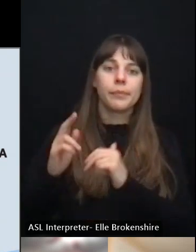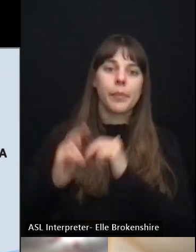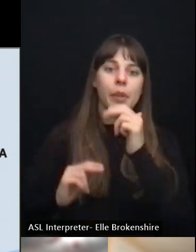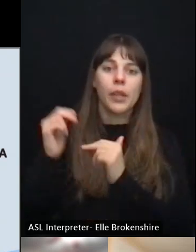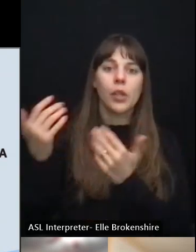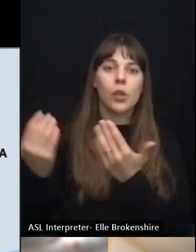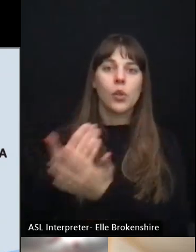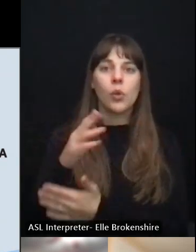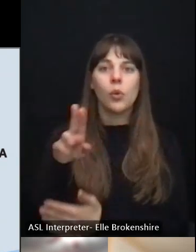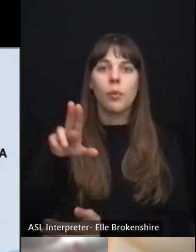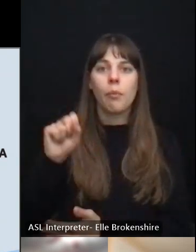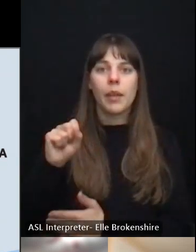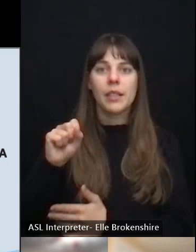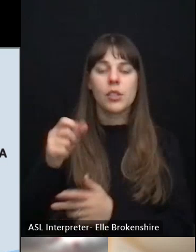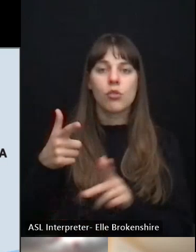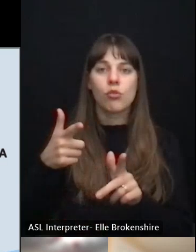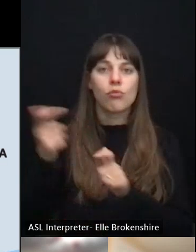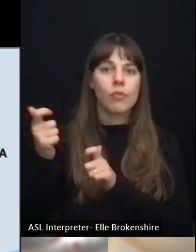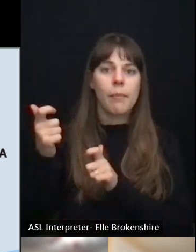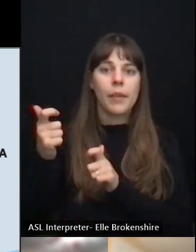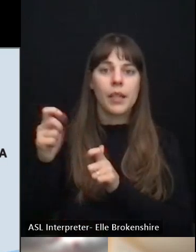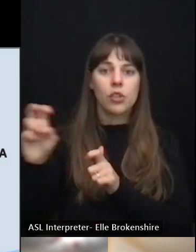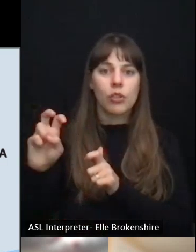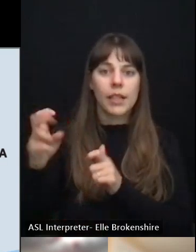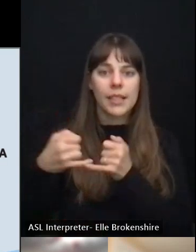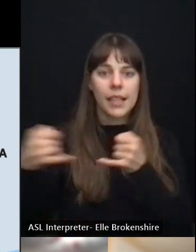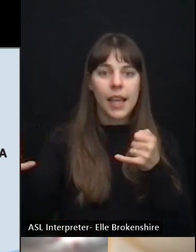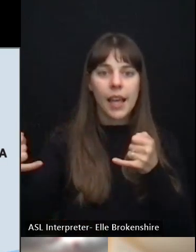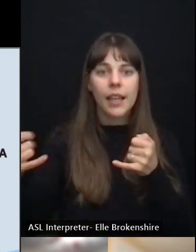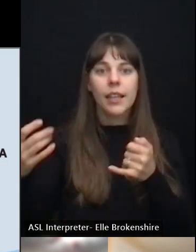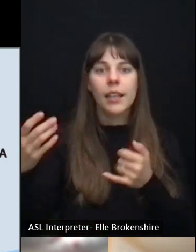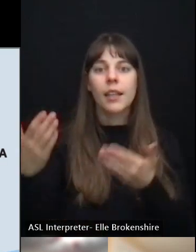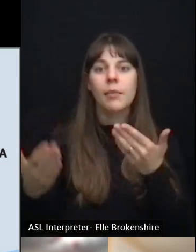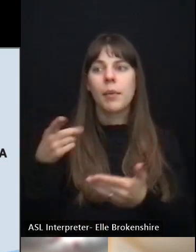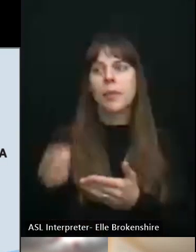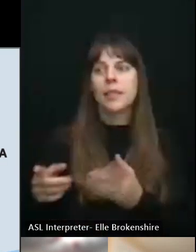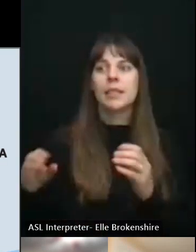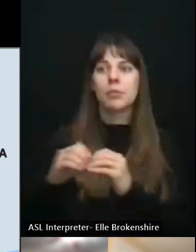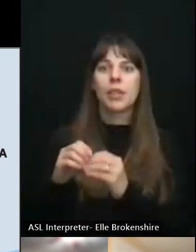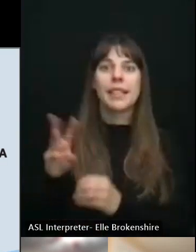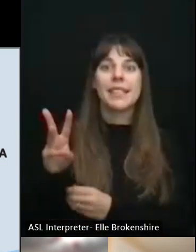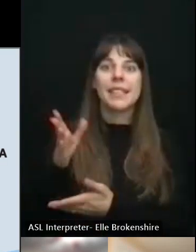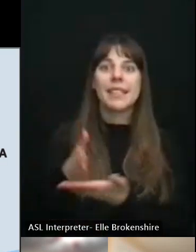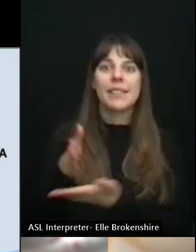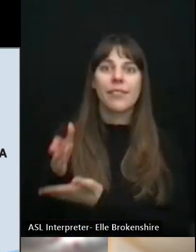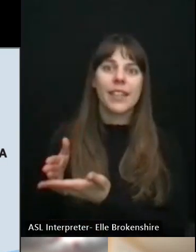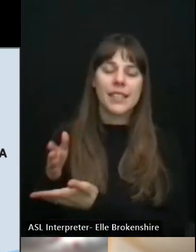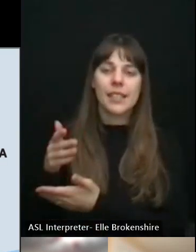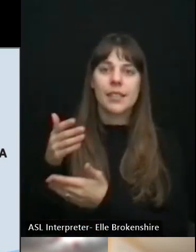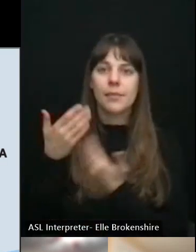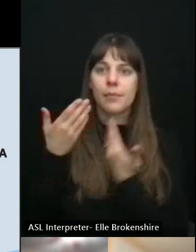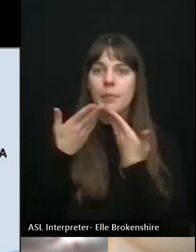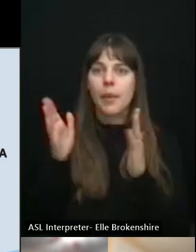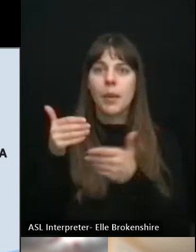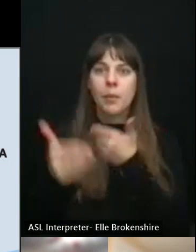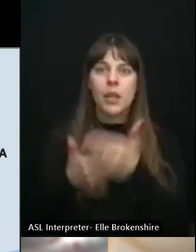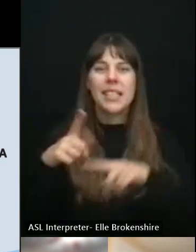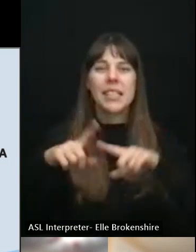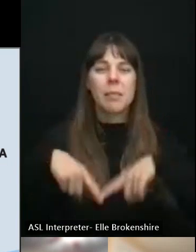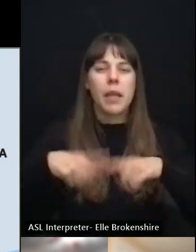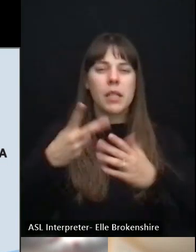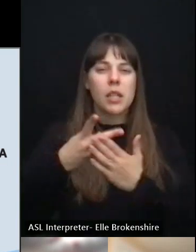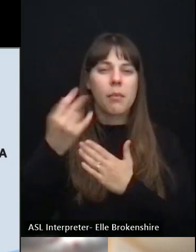at least 3 phases, right? Something like bus rapid transit might be more like 6 phases of public process throughout.